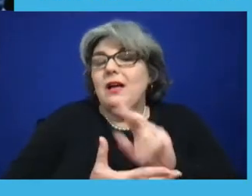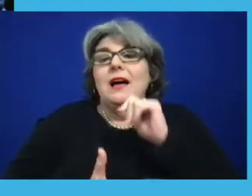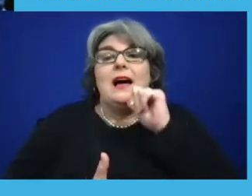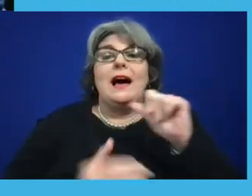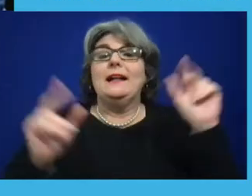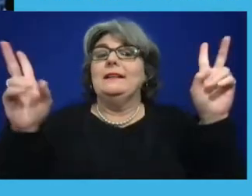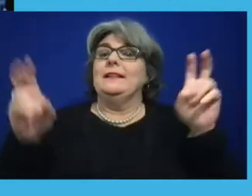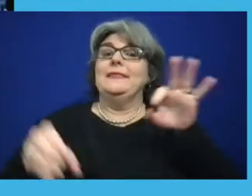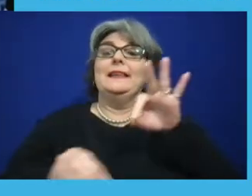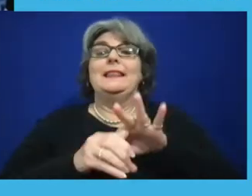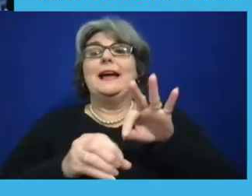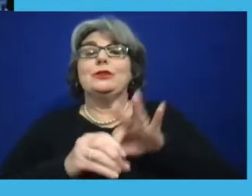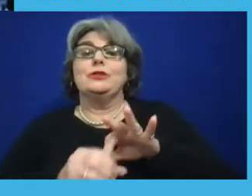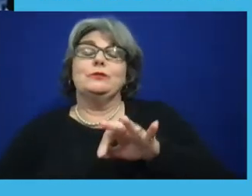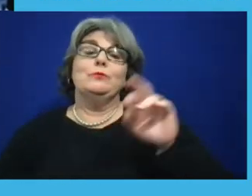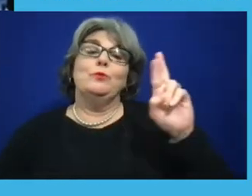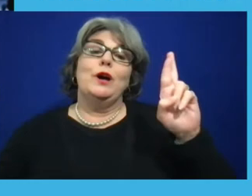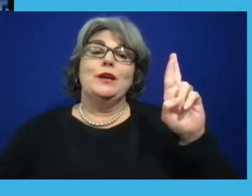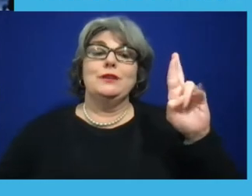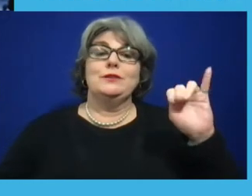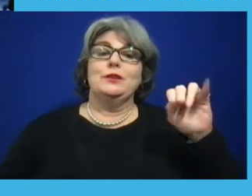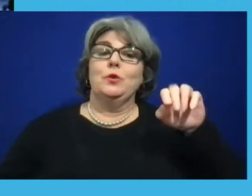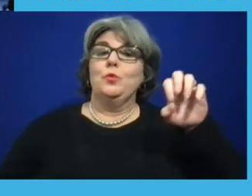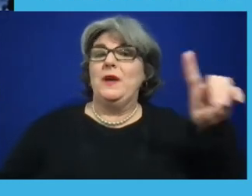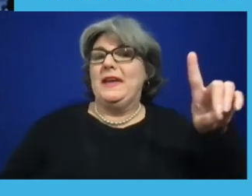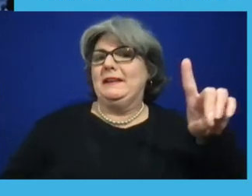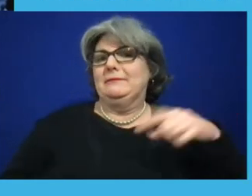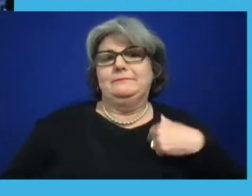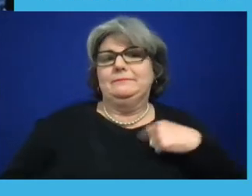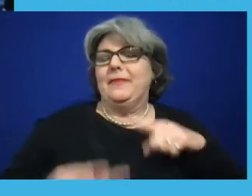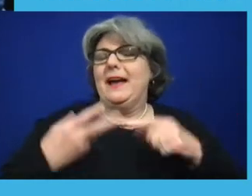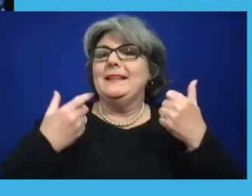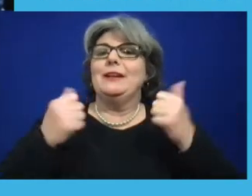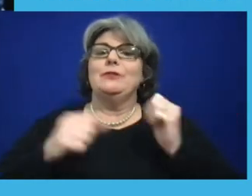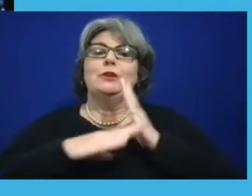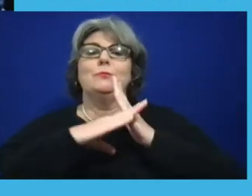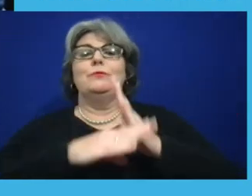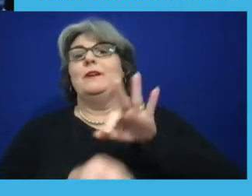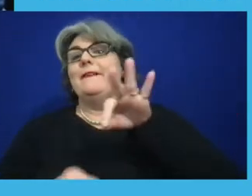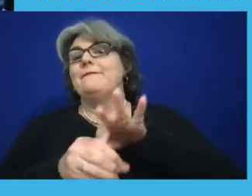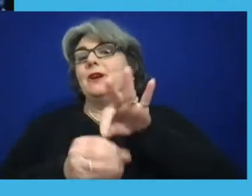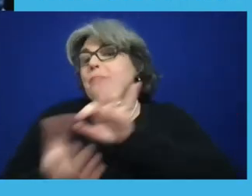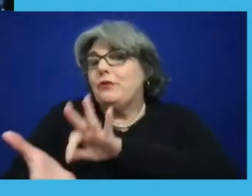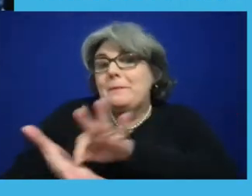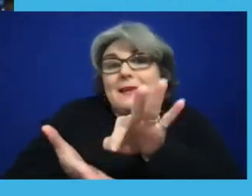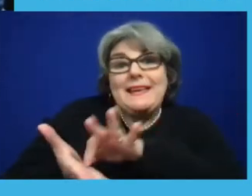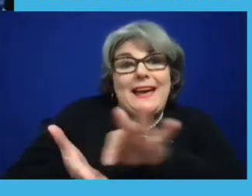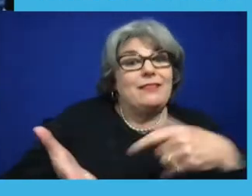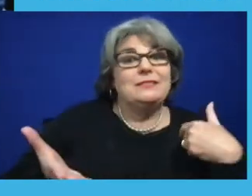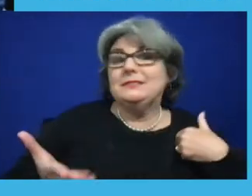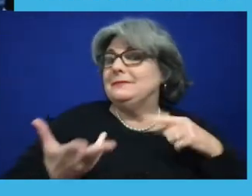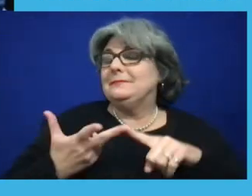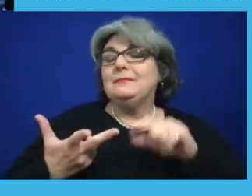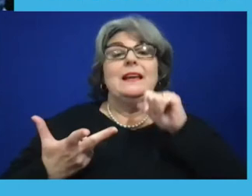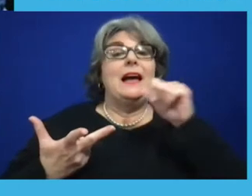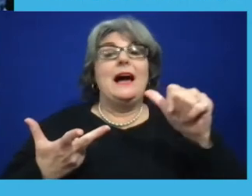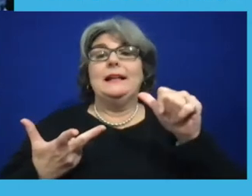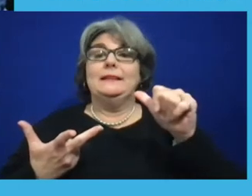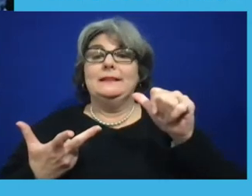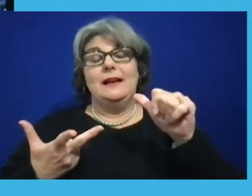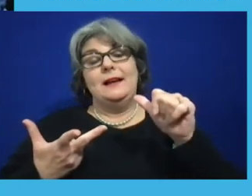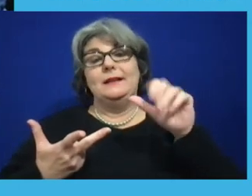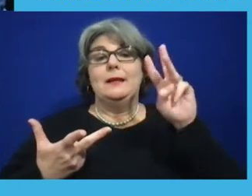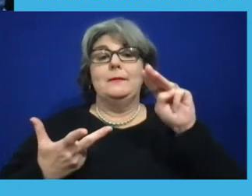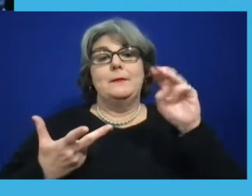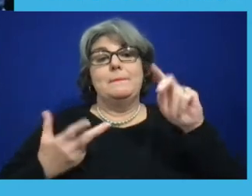You know what I didn't do, though? I didn't claim that the election was rigged. I didn't try to stop